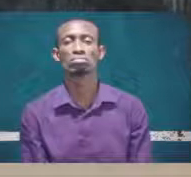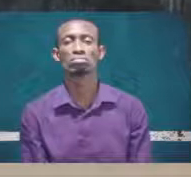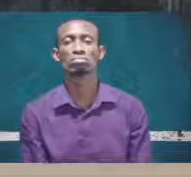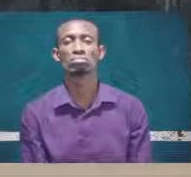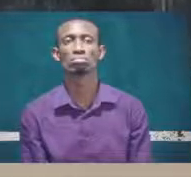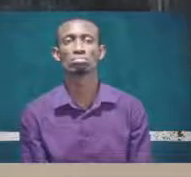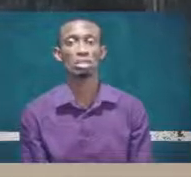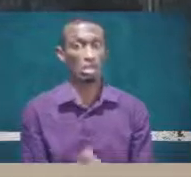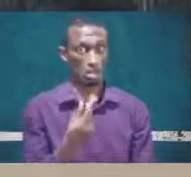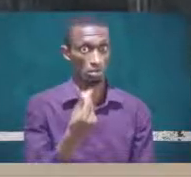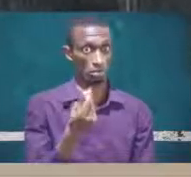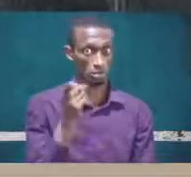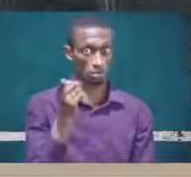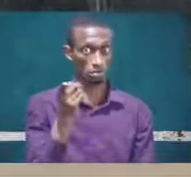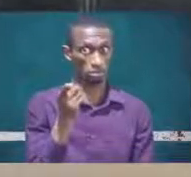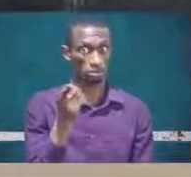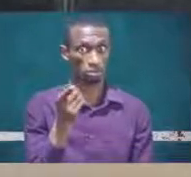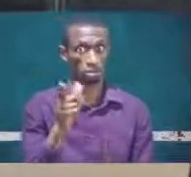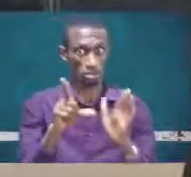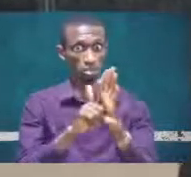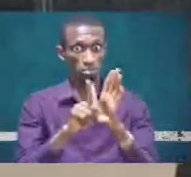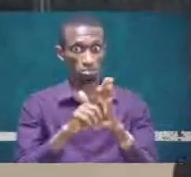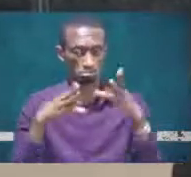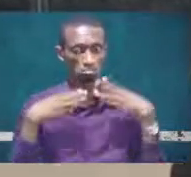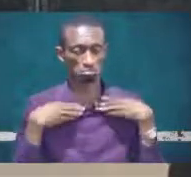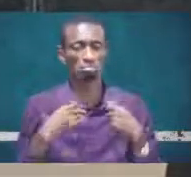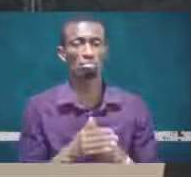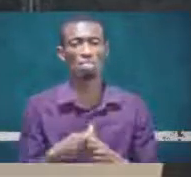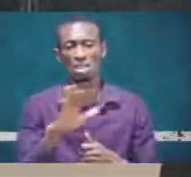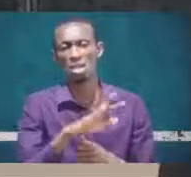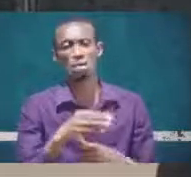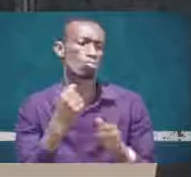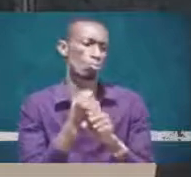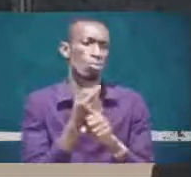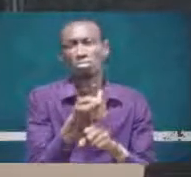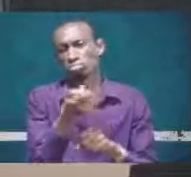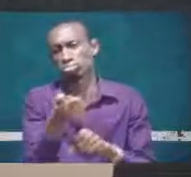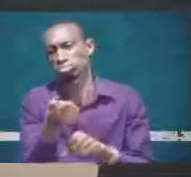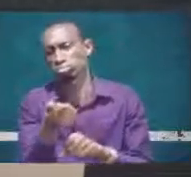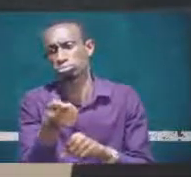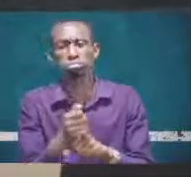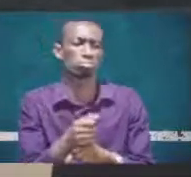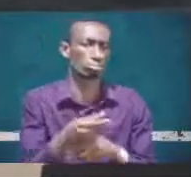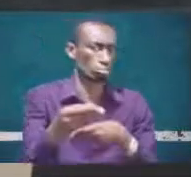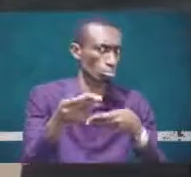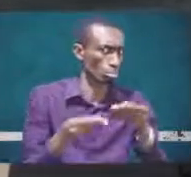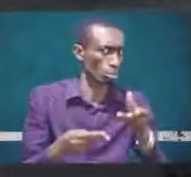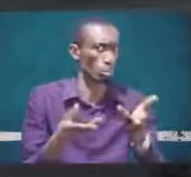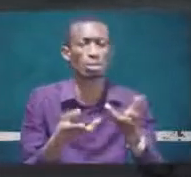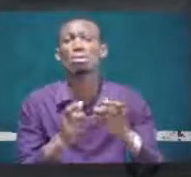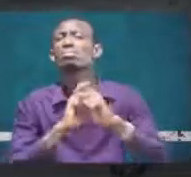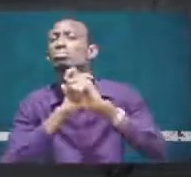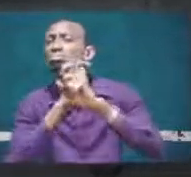by law in settlement, in payment of debts. In